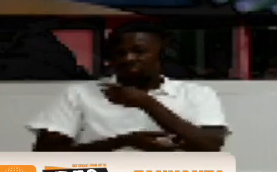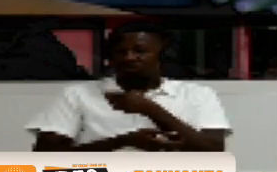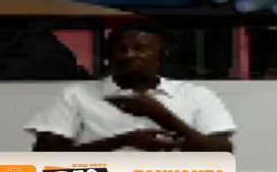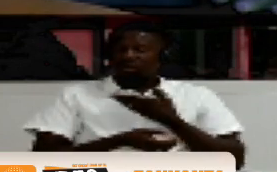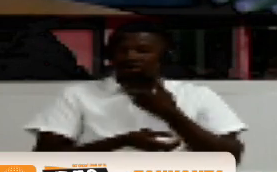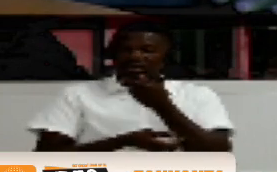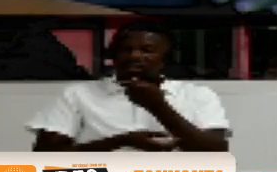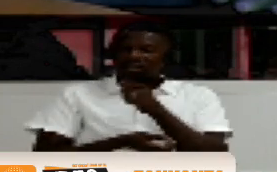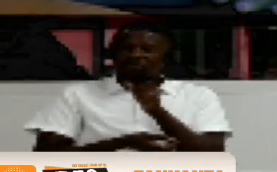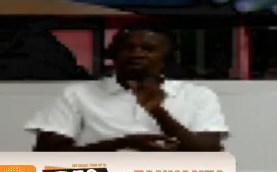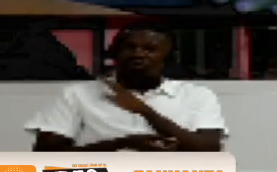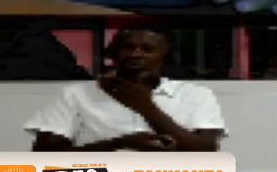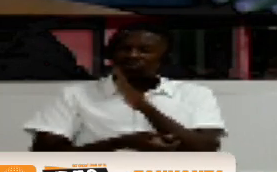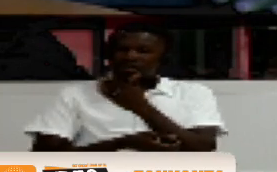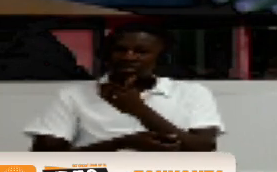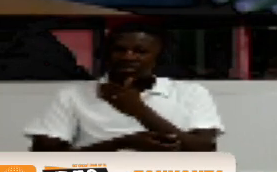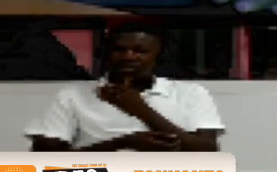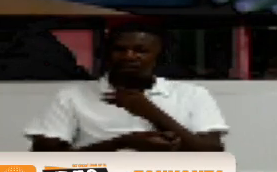of